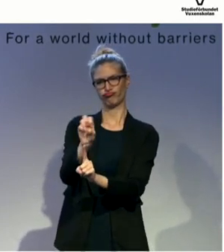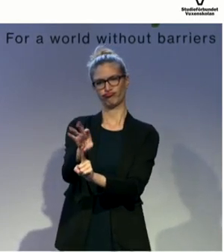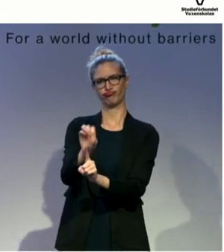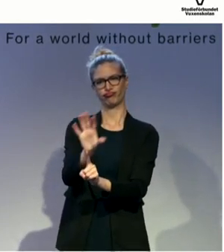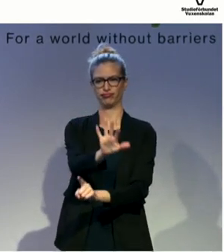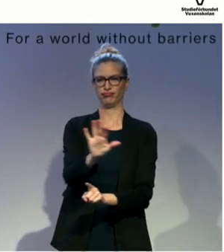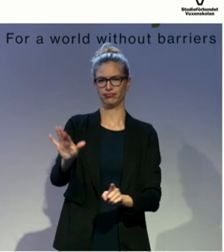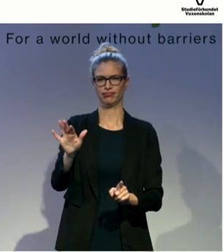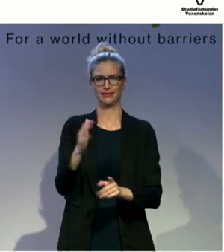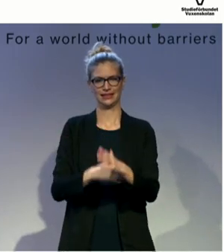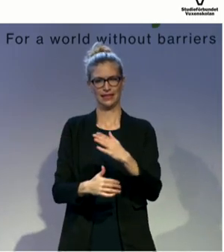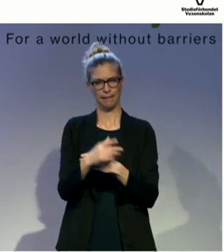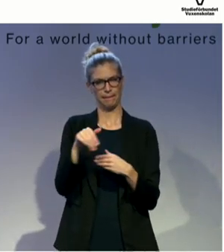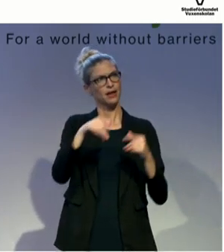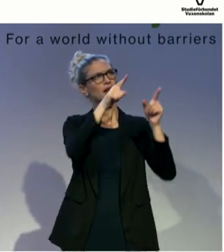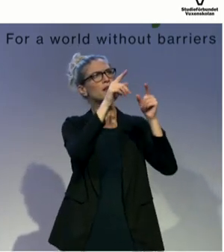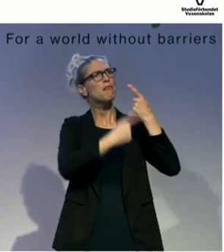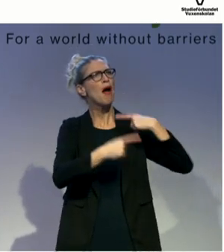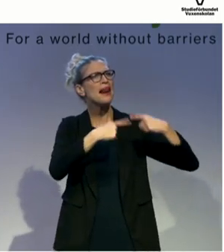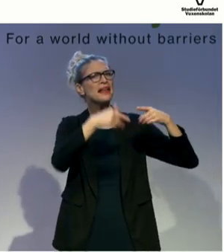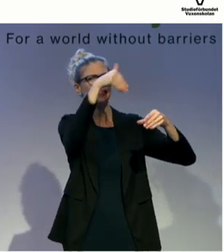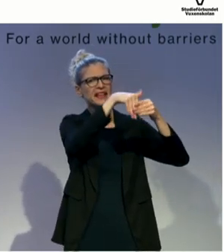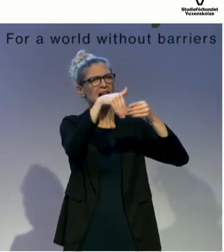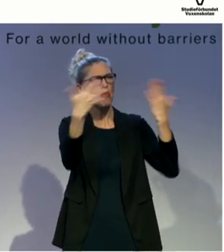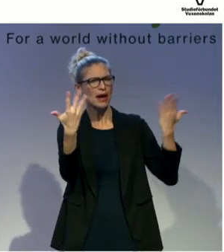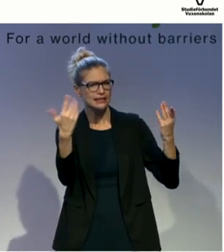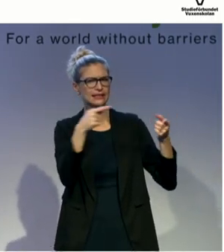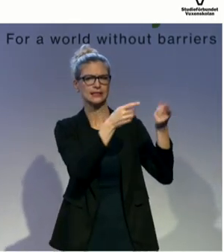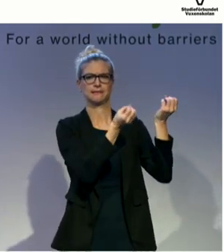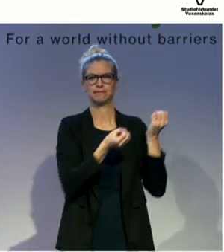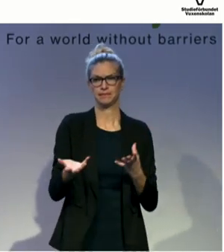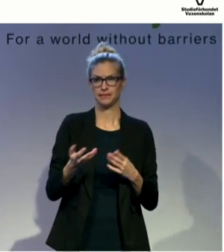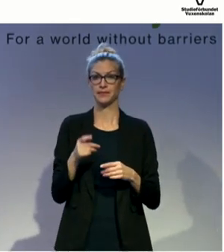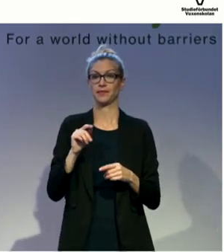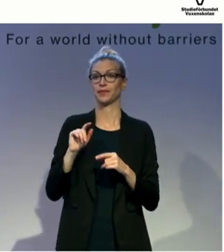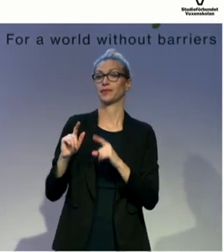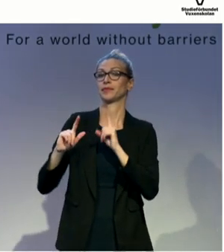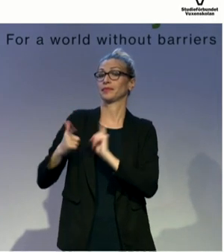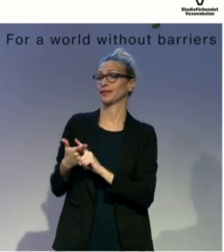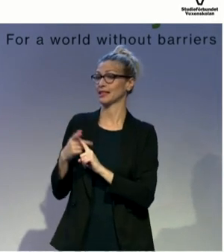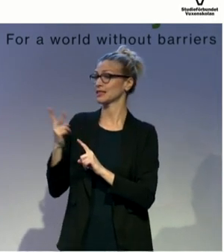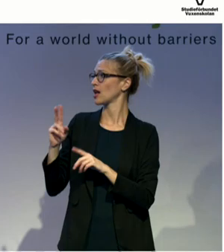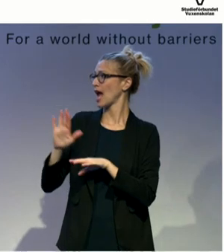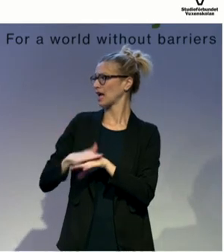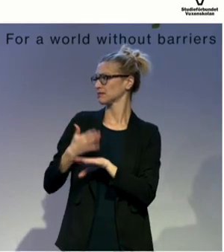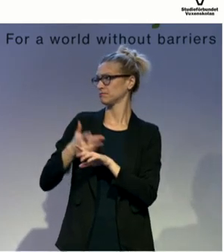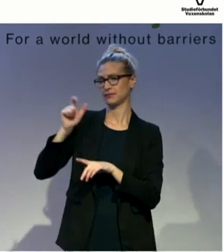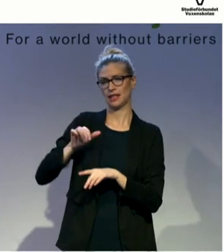another expert on easy read, Ylva Bjelle. Ylva, please. Thank you, Kjell. Yes,